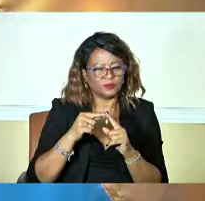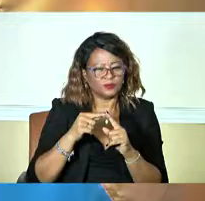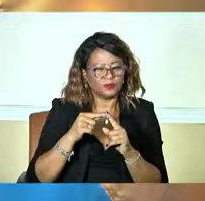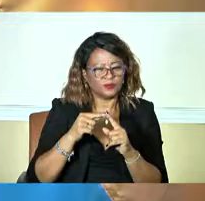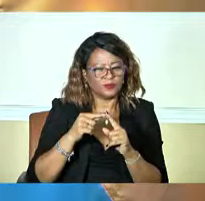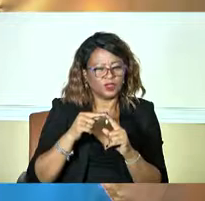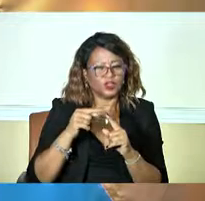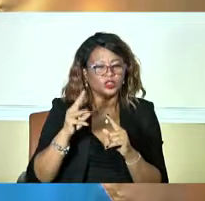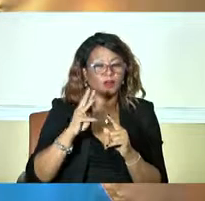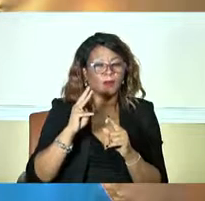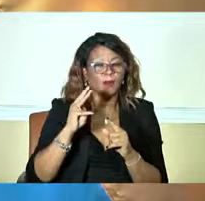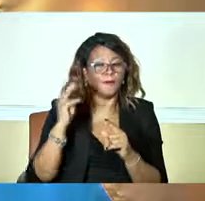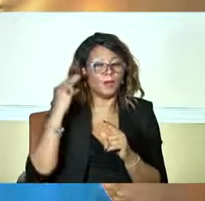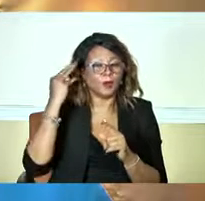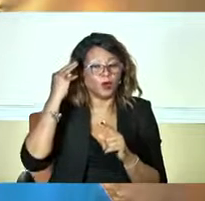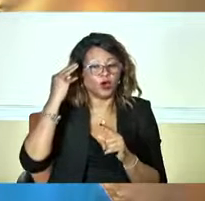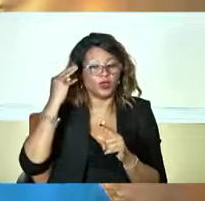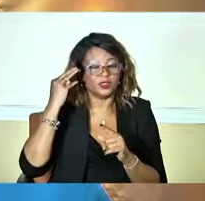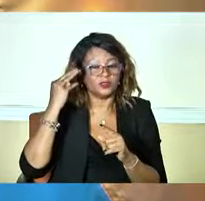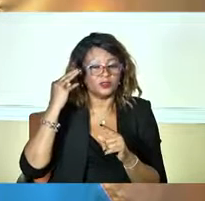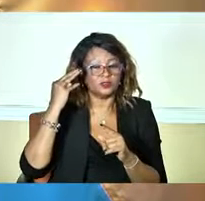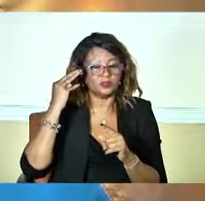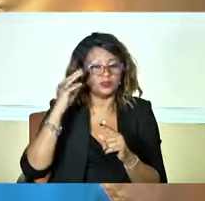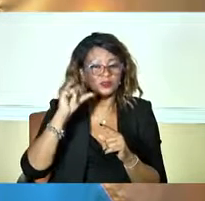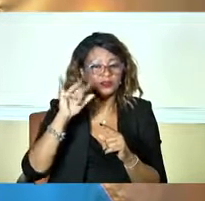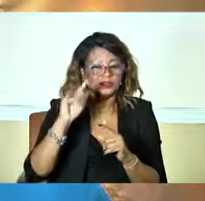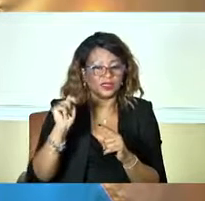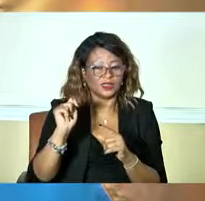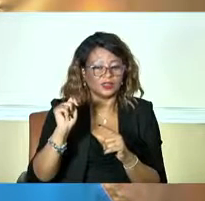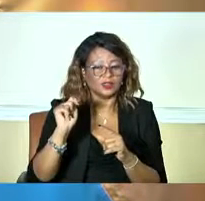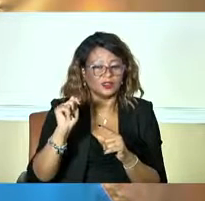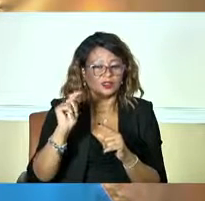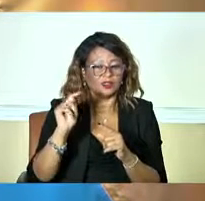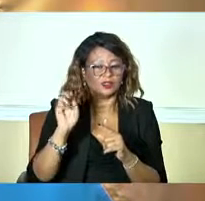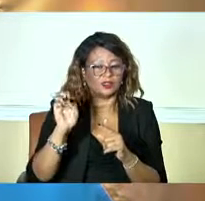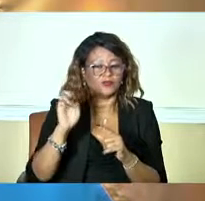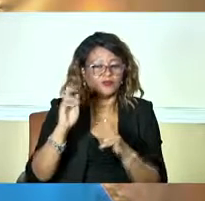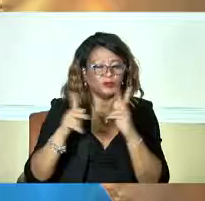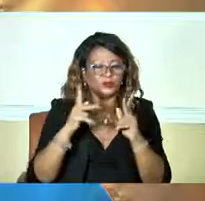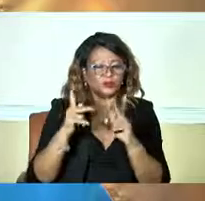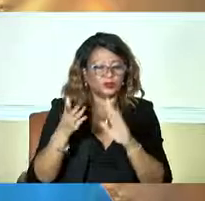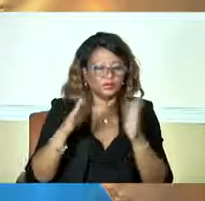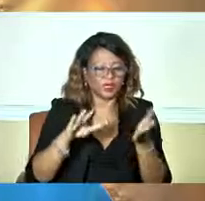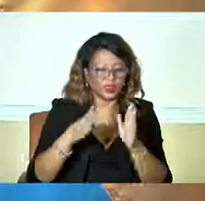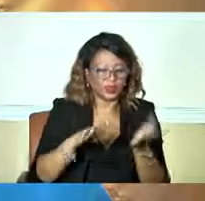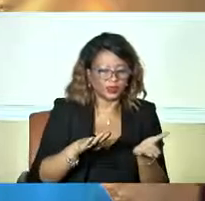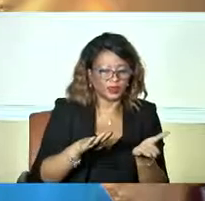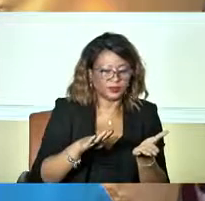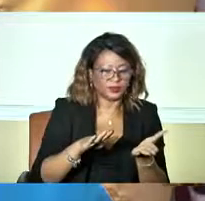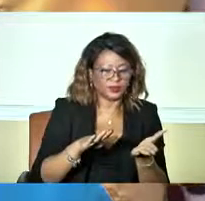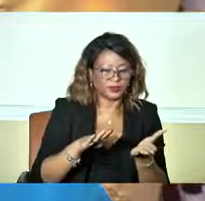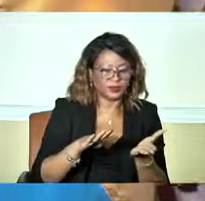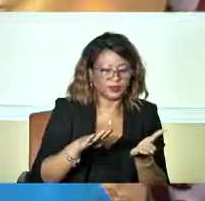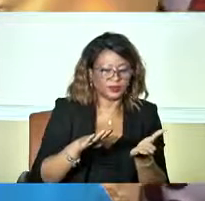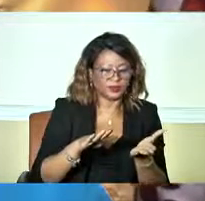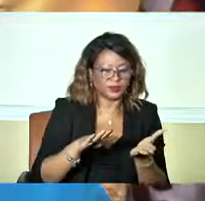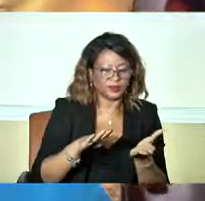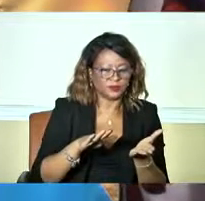memorial site to remember those missing and those dead. I have not heard anything, but wanted to ask you about that at some point.